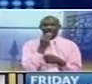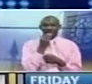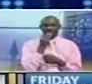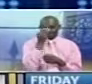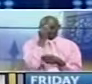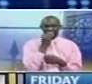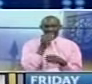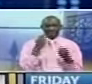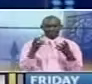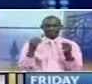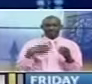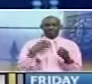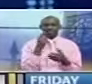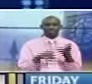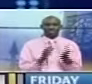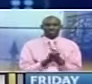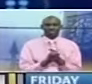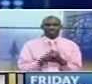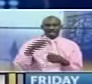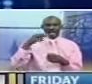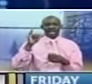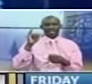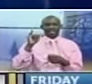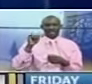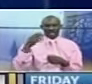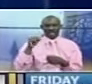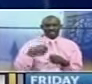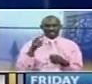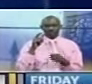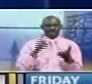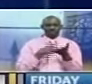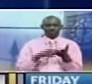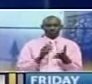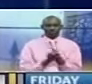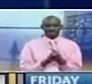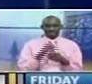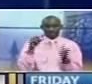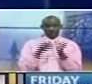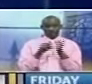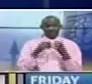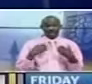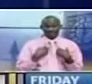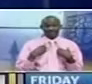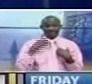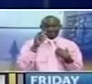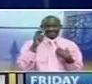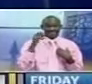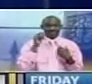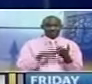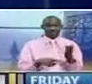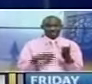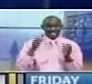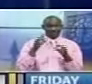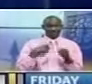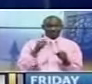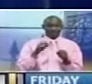Hypocrite. But many people say hypocrite, Yes. which is not there. But the problem we have, Betty, is if